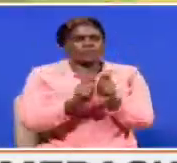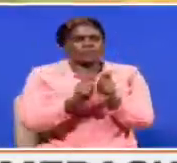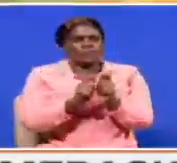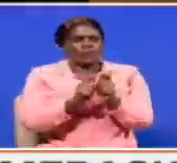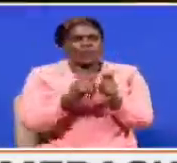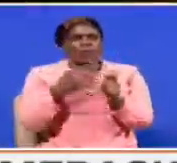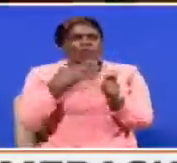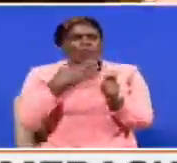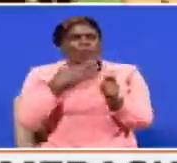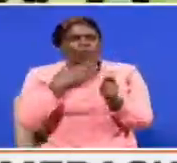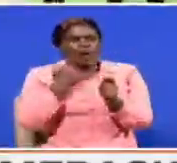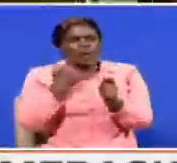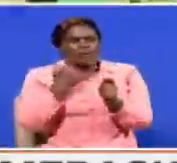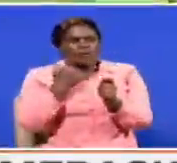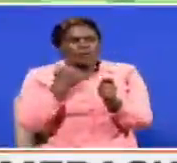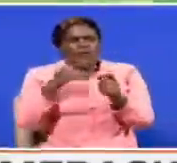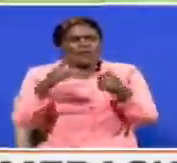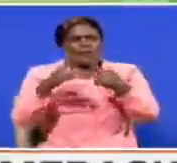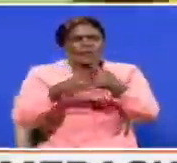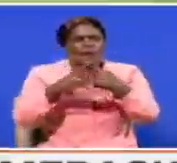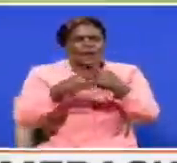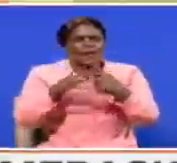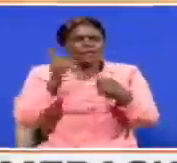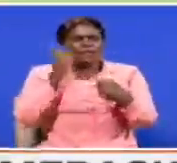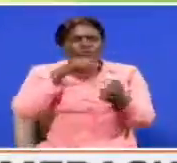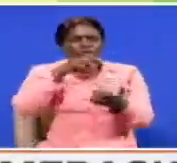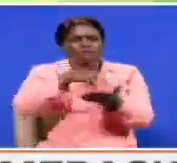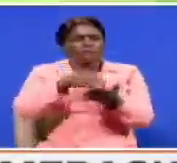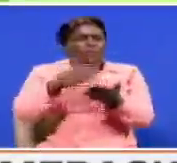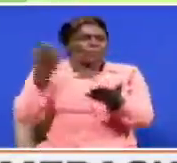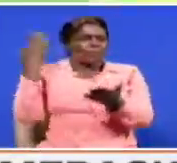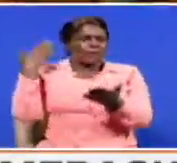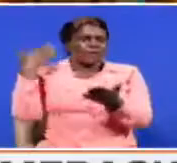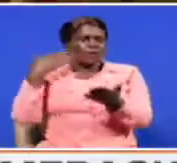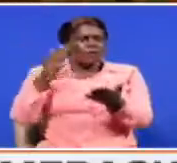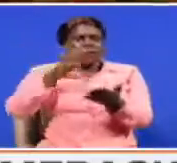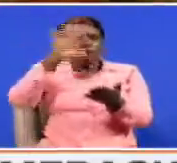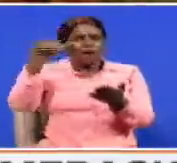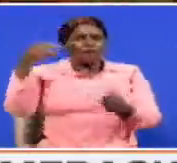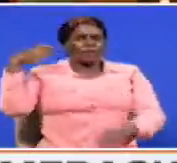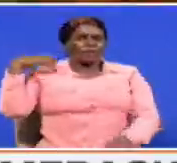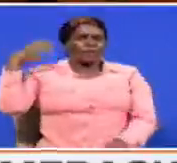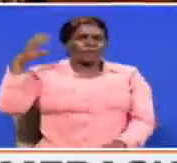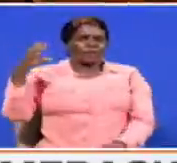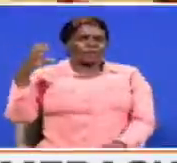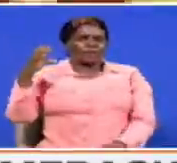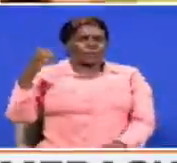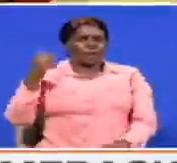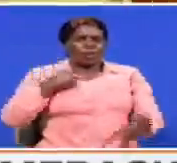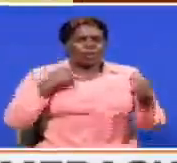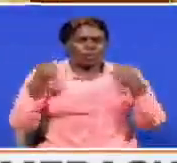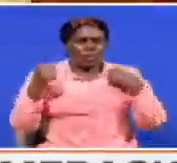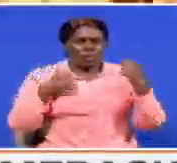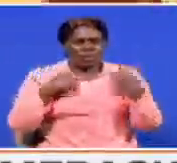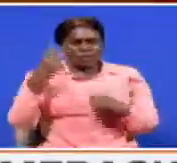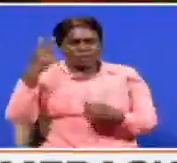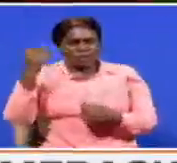wants to build on their 9th place finish in the previous African Championships in Kigali, Rwanda